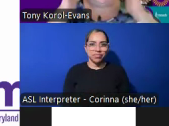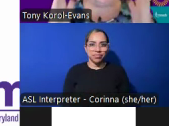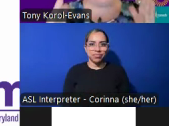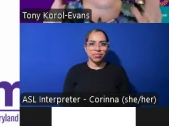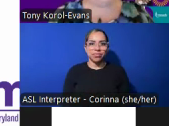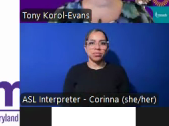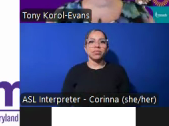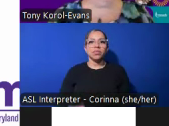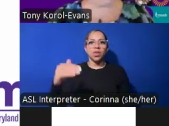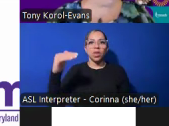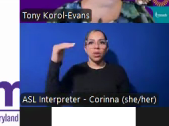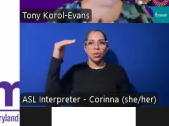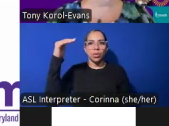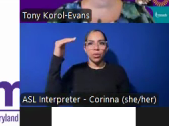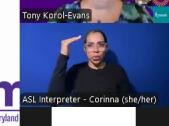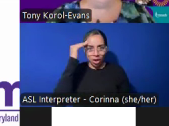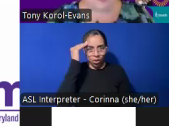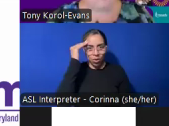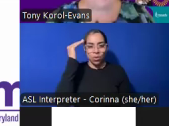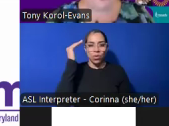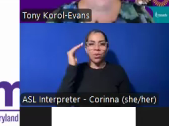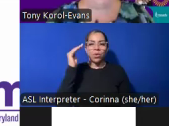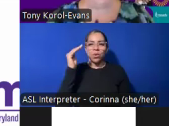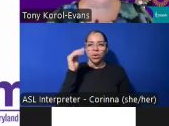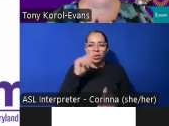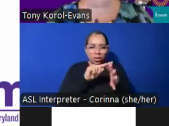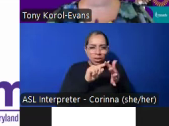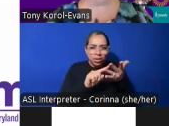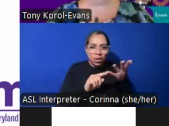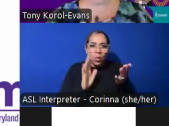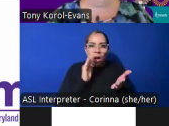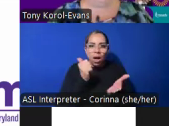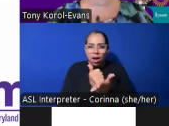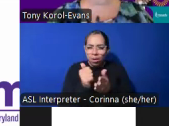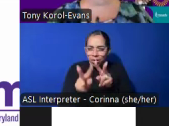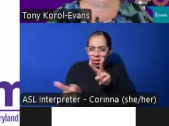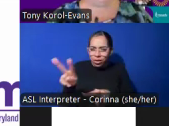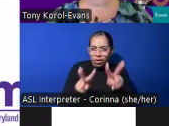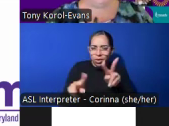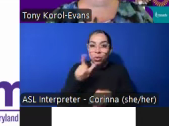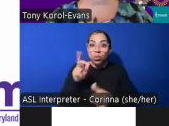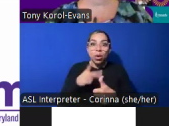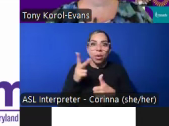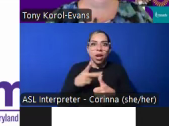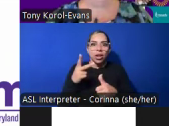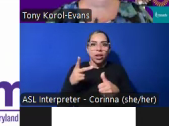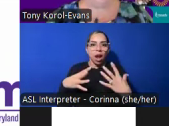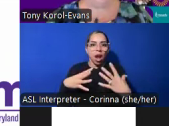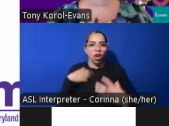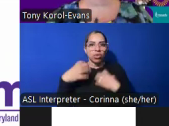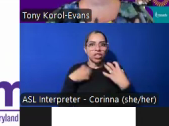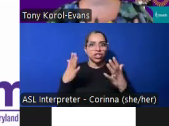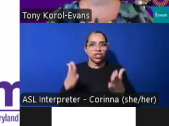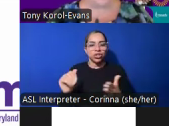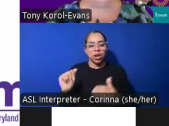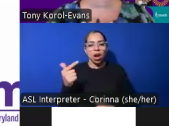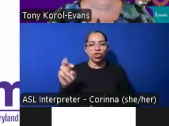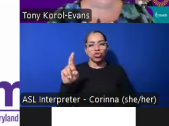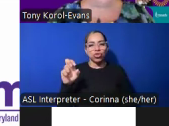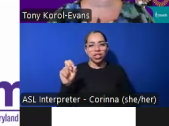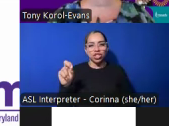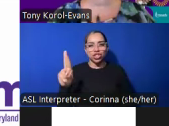know that there are things that will help you see who the primary aggressor is. And so police being trained on primary aggressor is